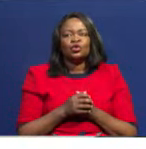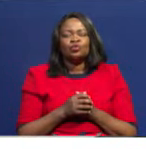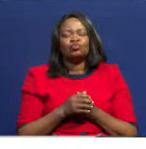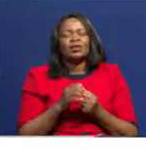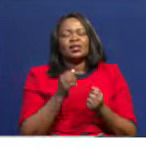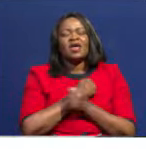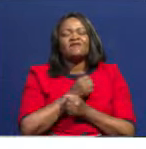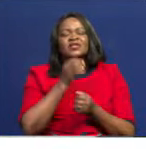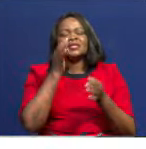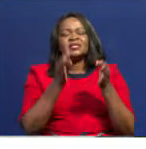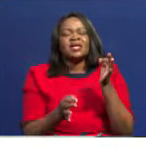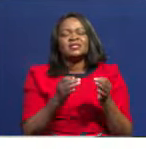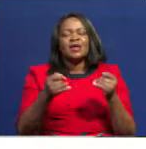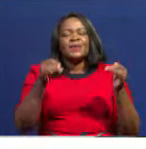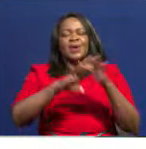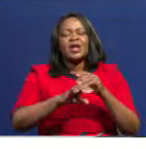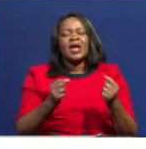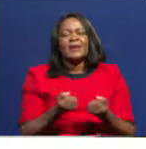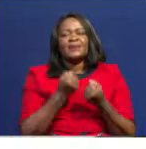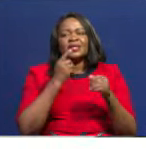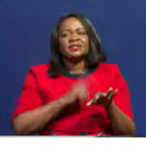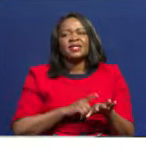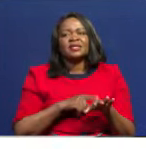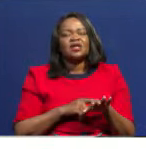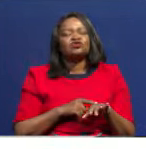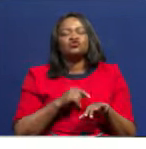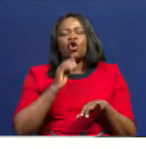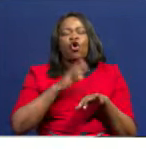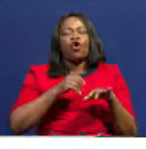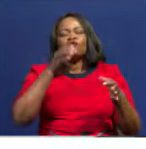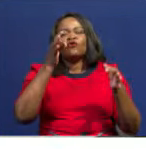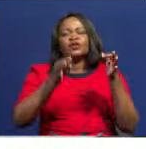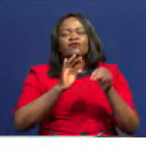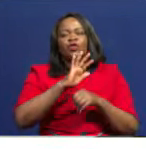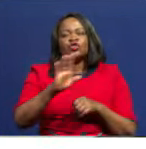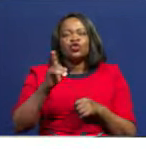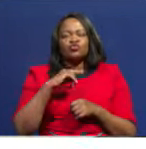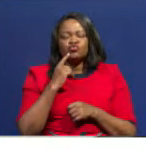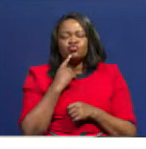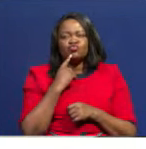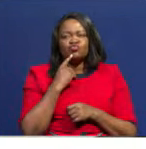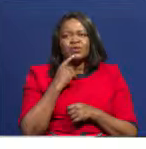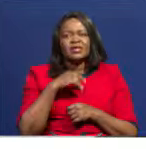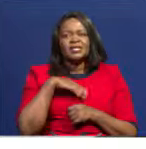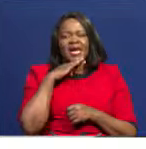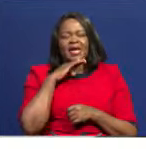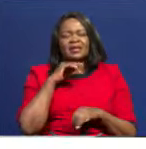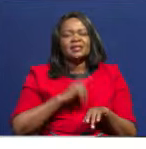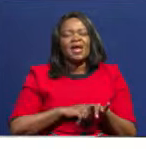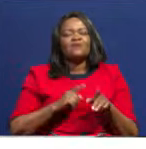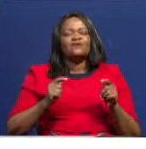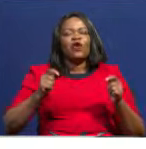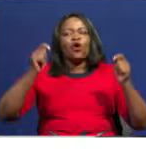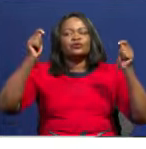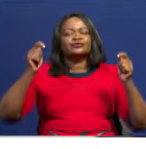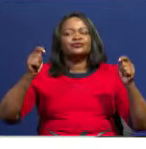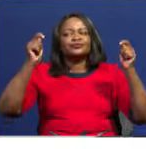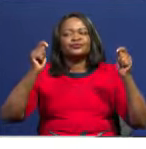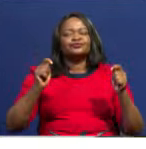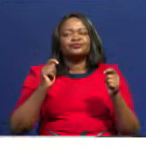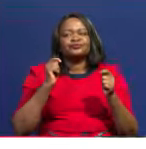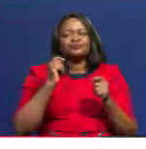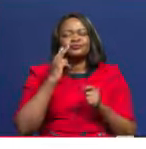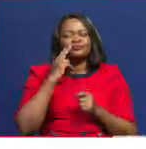justice. His burial comes amidst renewed calls for justice for those who lost their lives at the height of the protests.